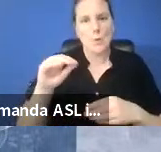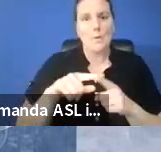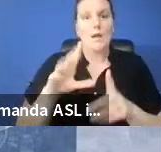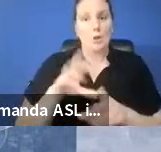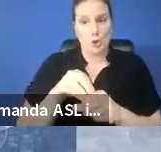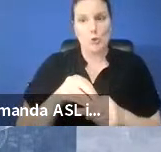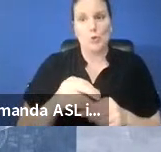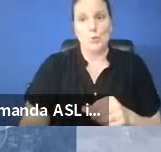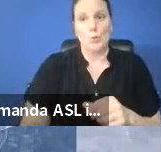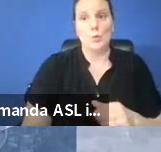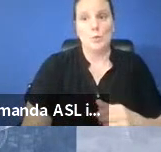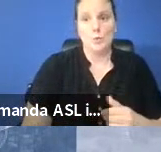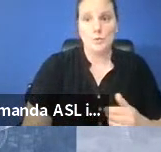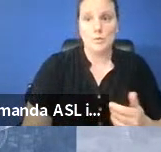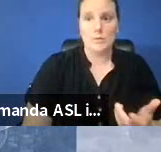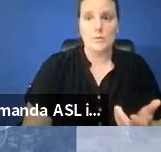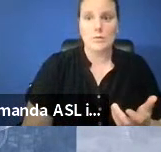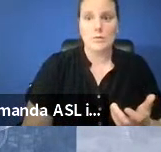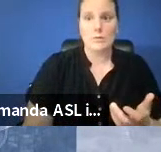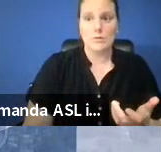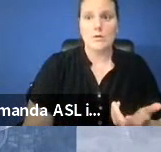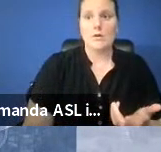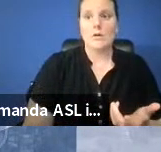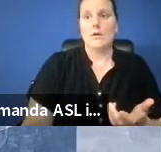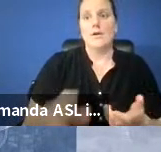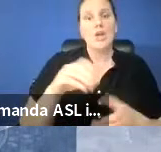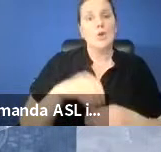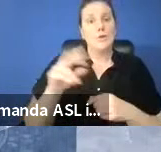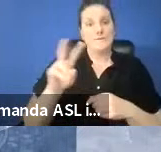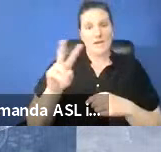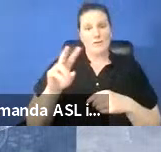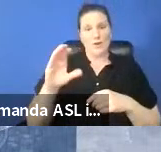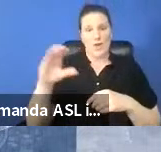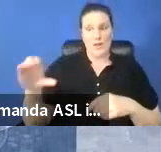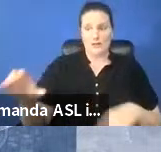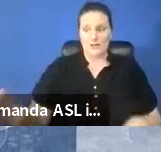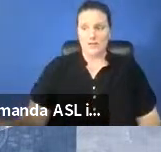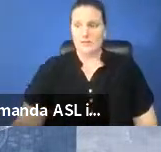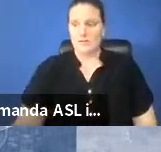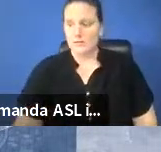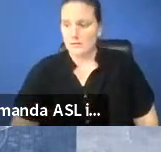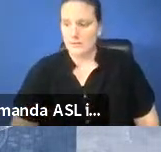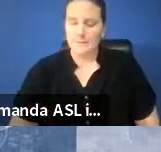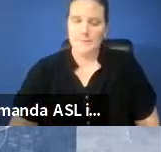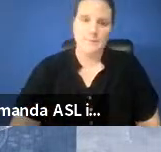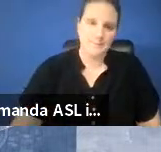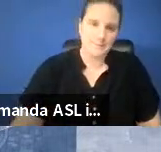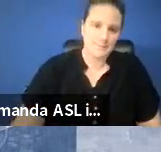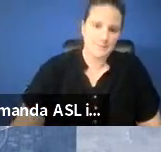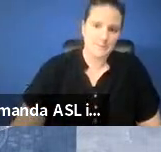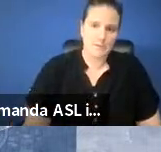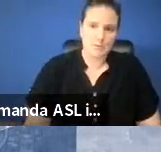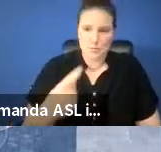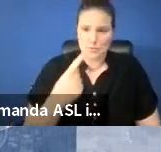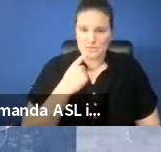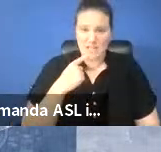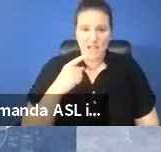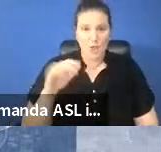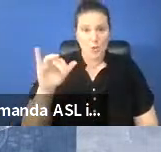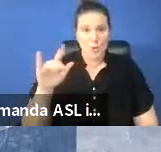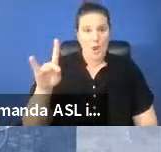include Vancouver and Clark County. And so this, are you saying,